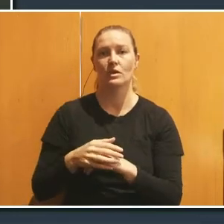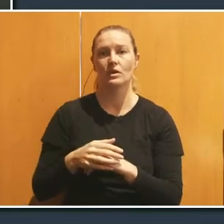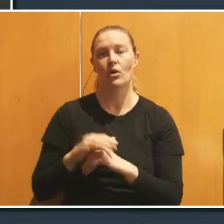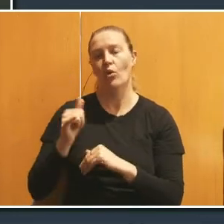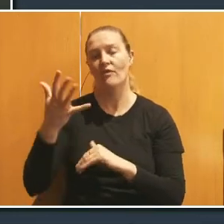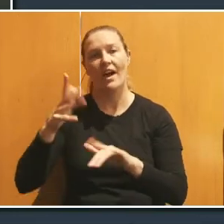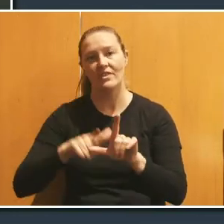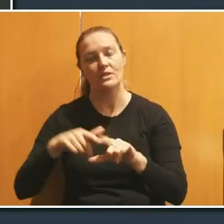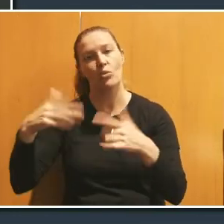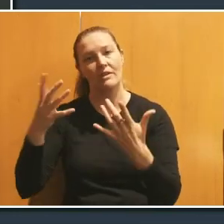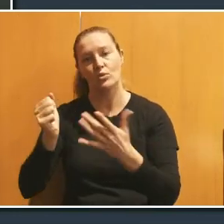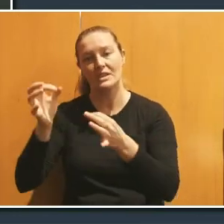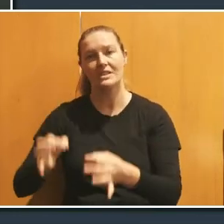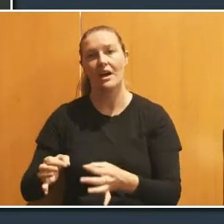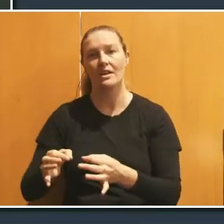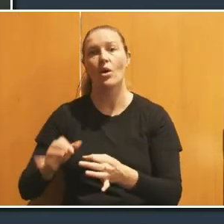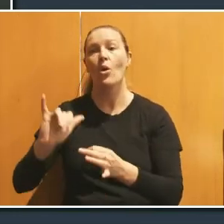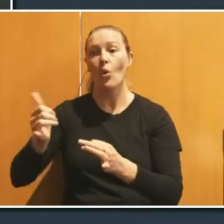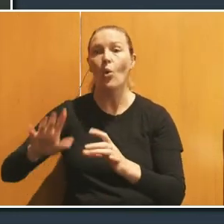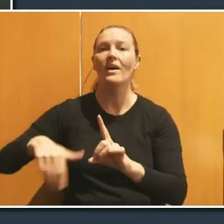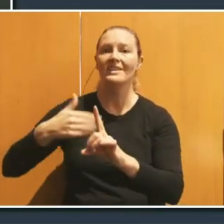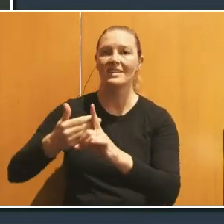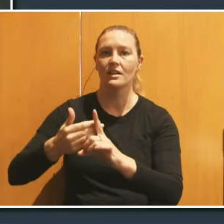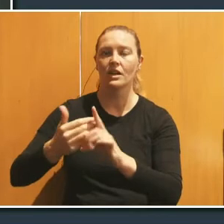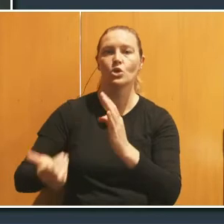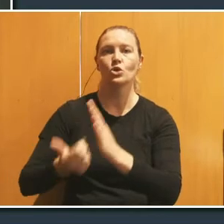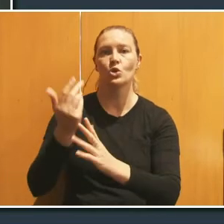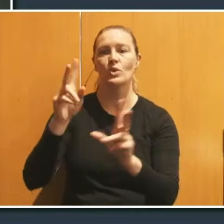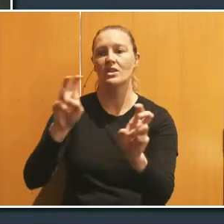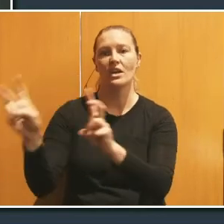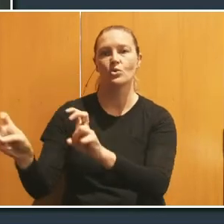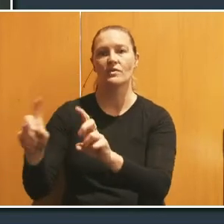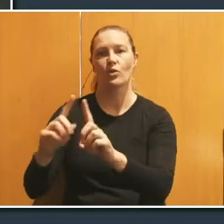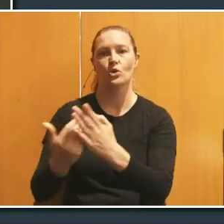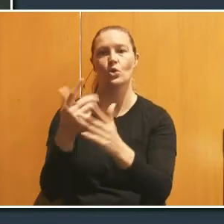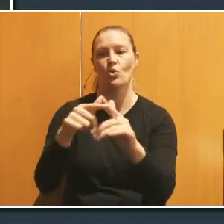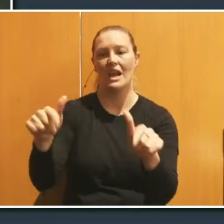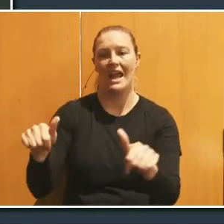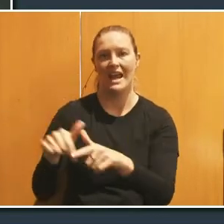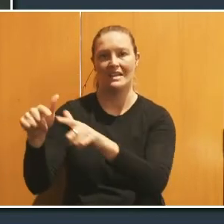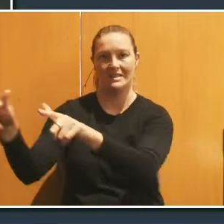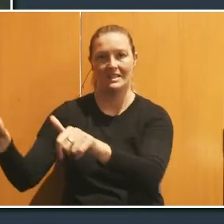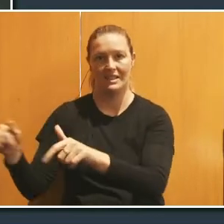be, or until titles are issued, whichever comes first.